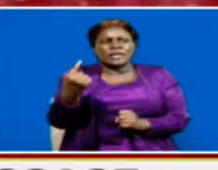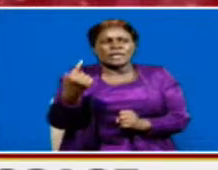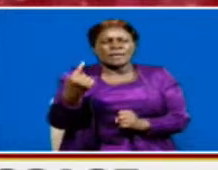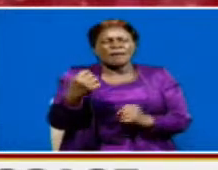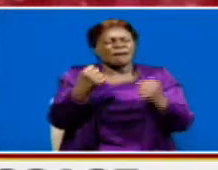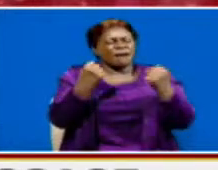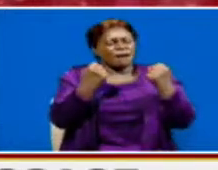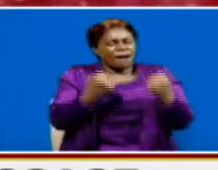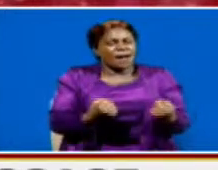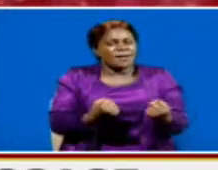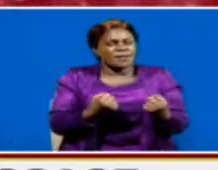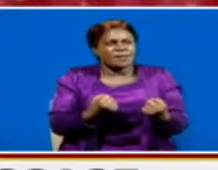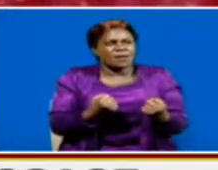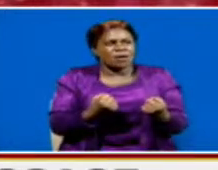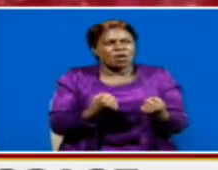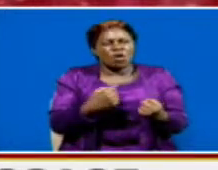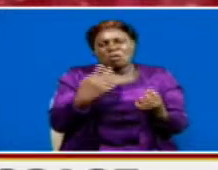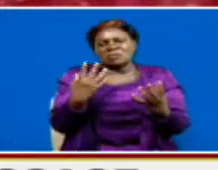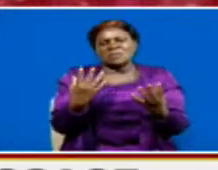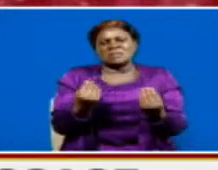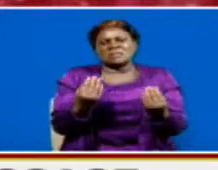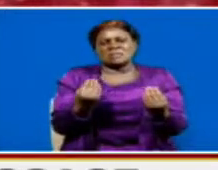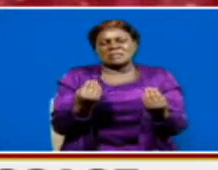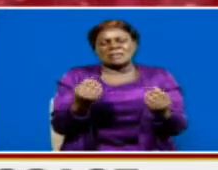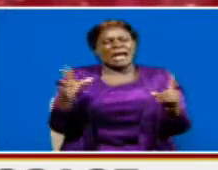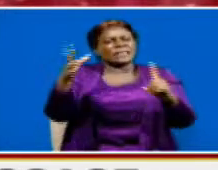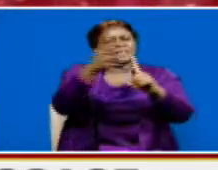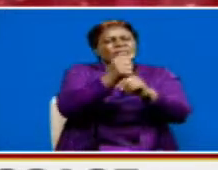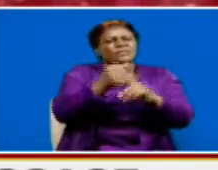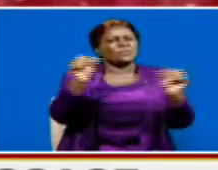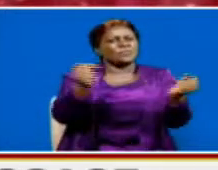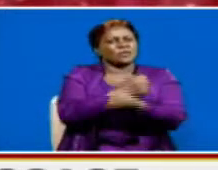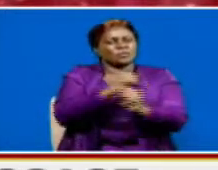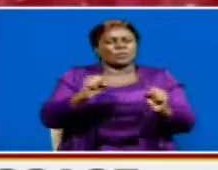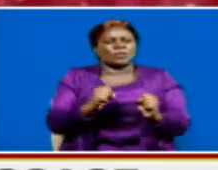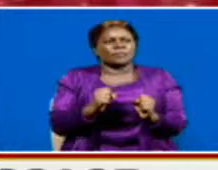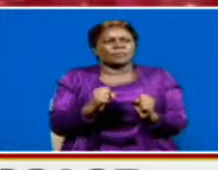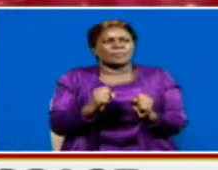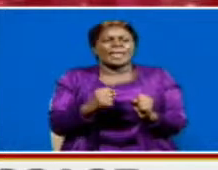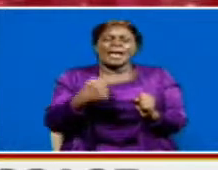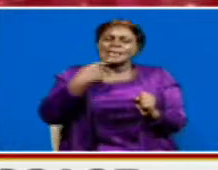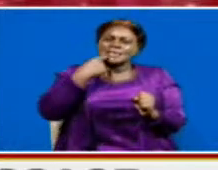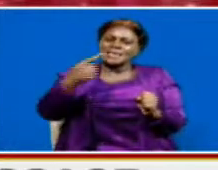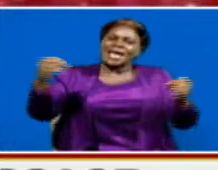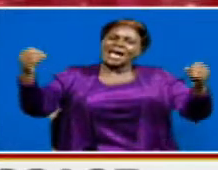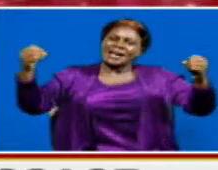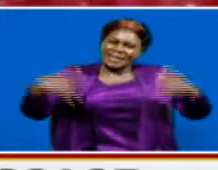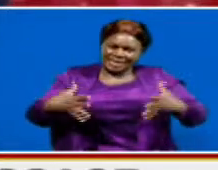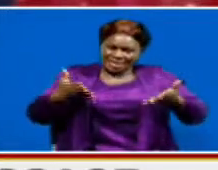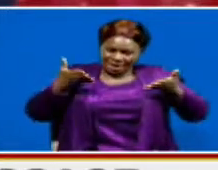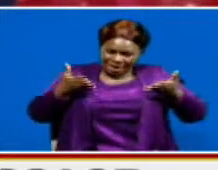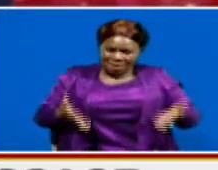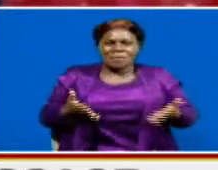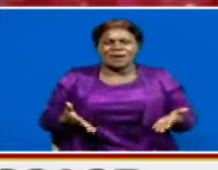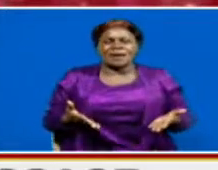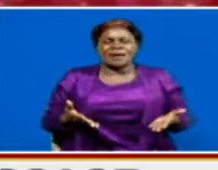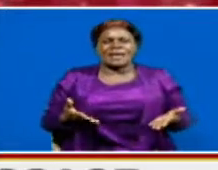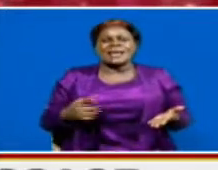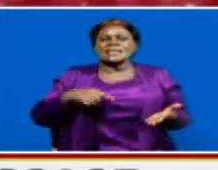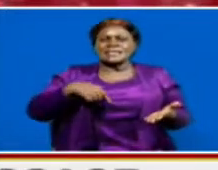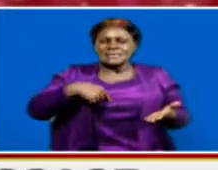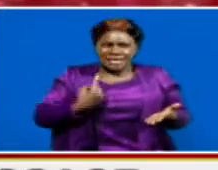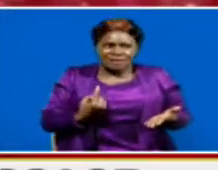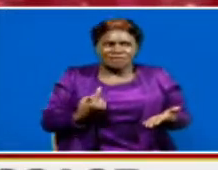onerous or simply unattainable. For the record, I want to tell them, we